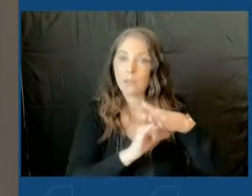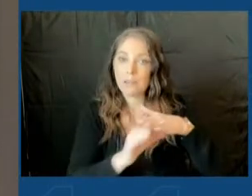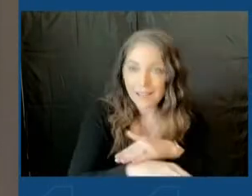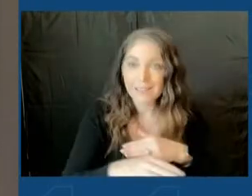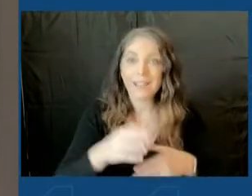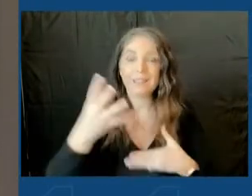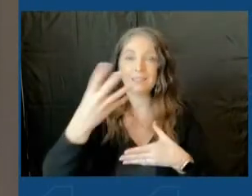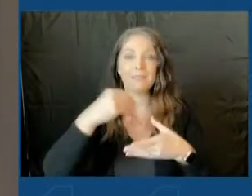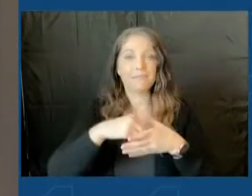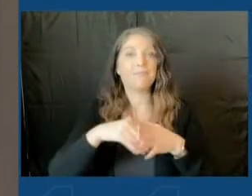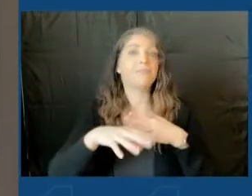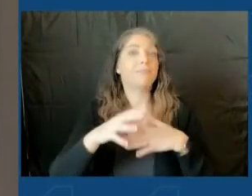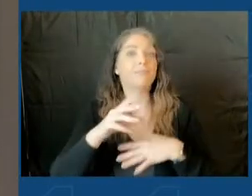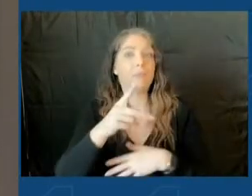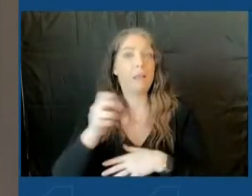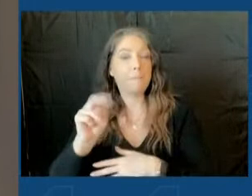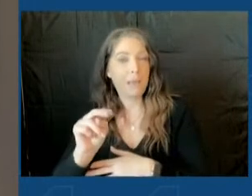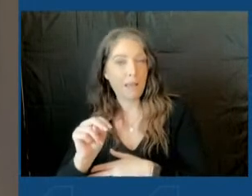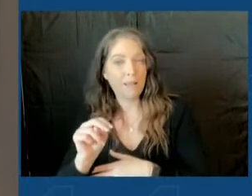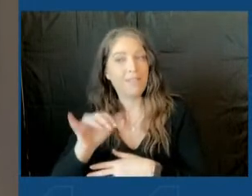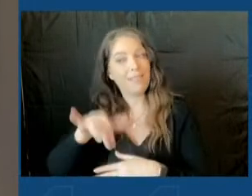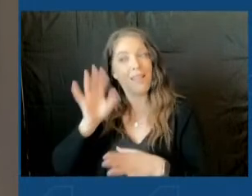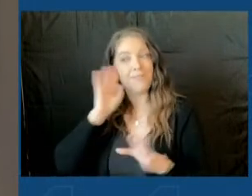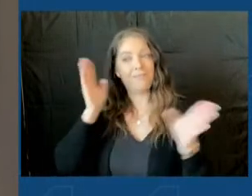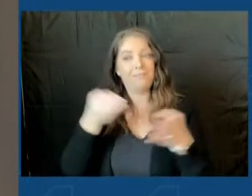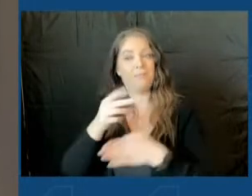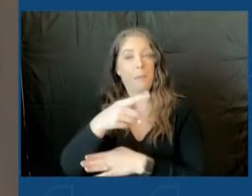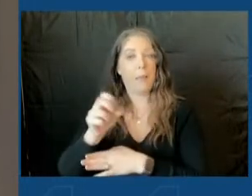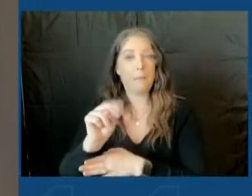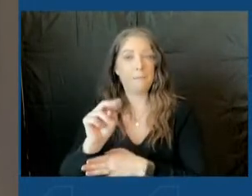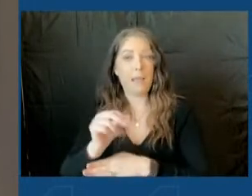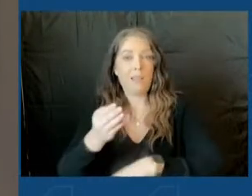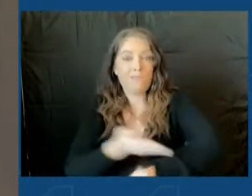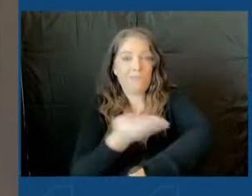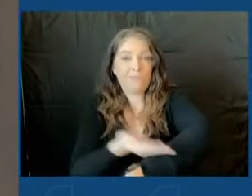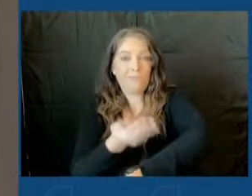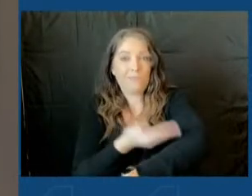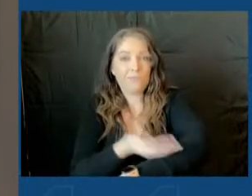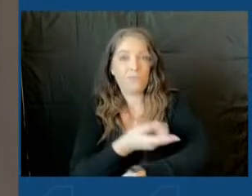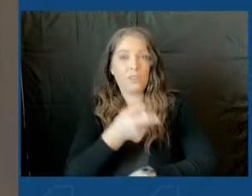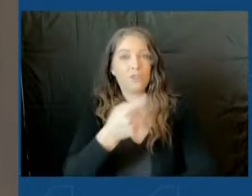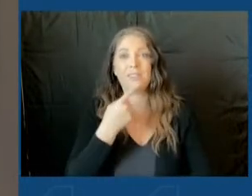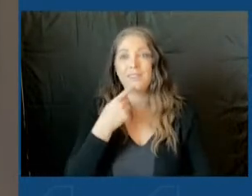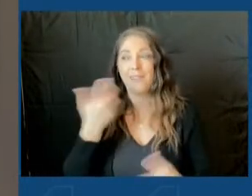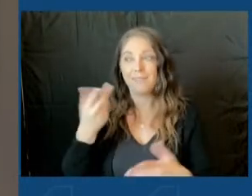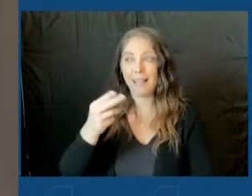and it is about a Penn rehab that I think the governor has described as a hellhole